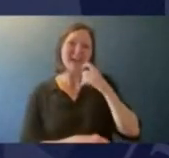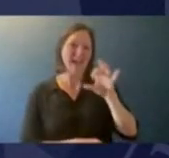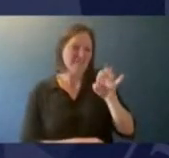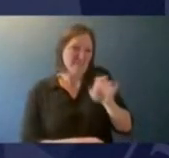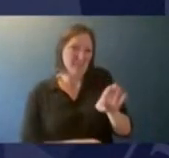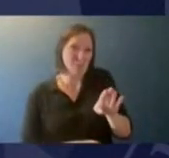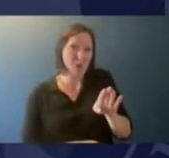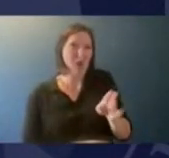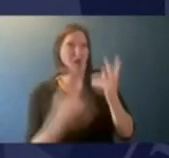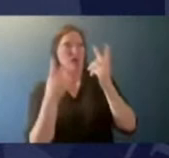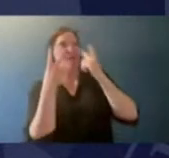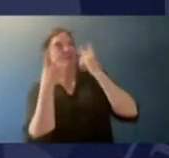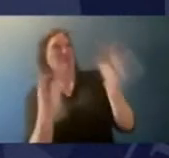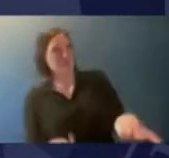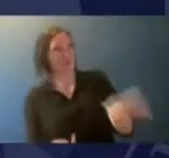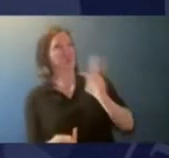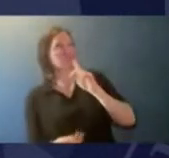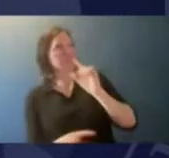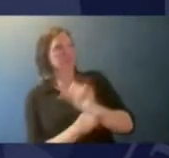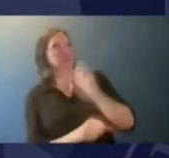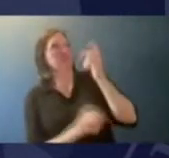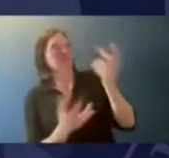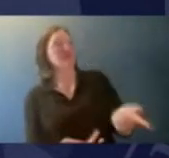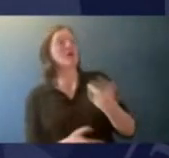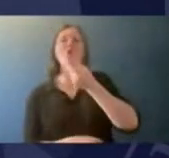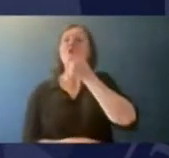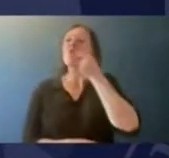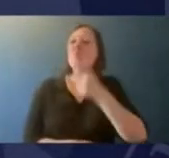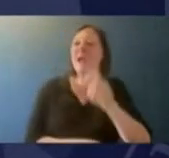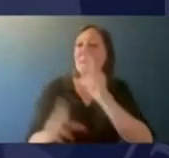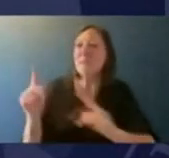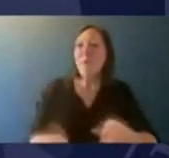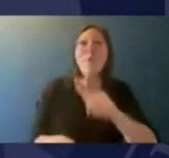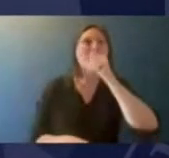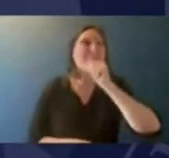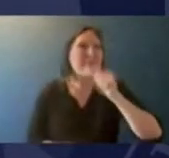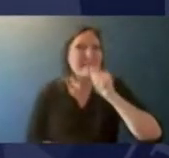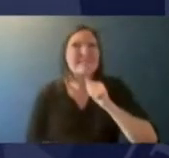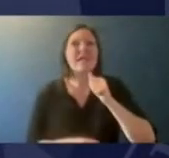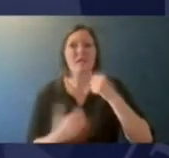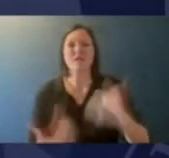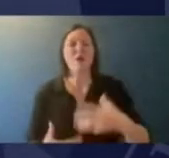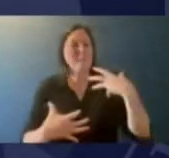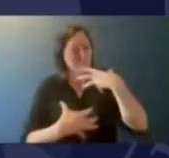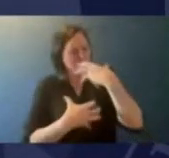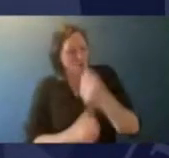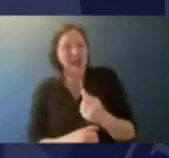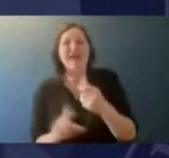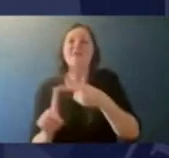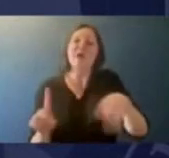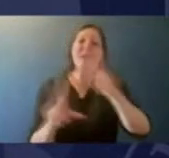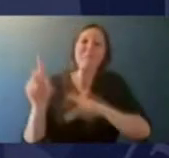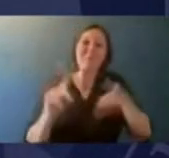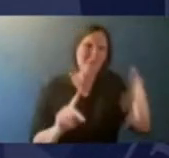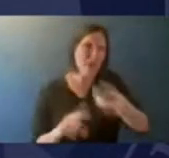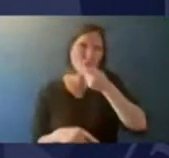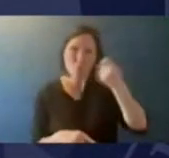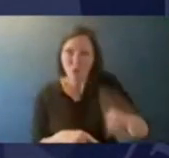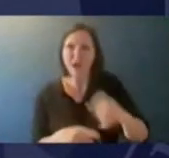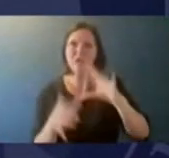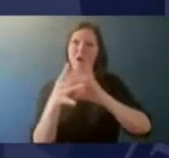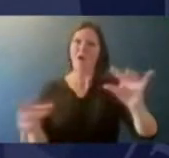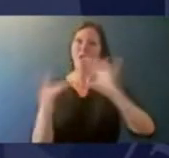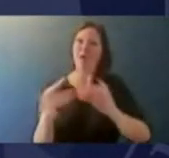the resilience and bravery of the Ukrainian people, and I heard from Ukrainians directly about the critical